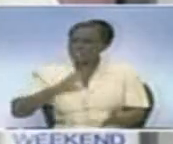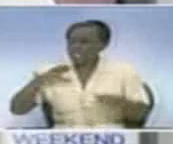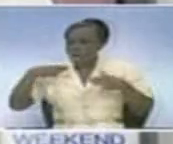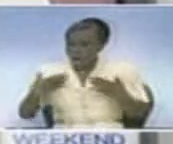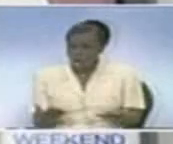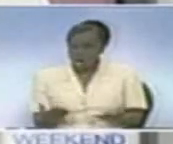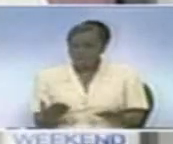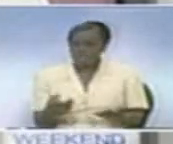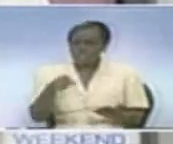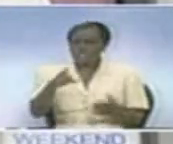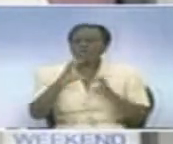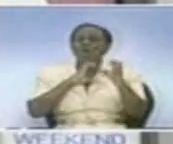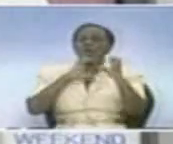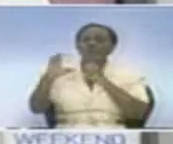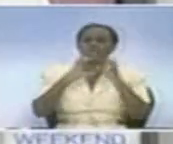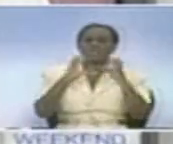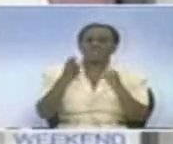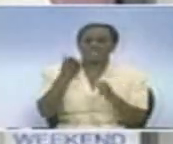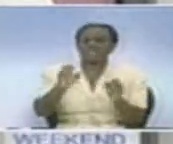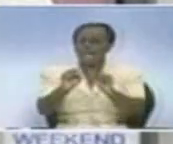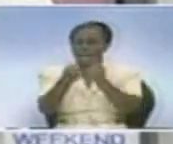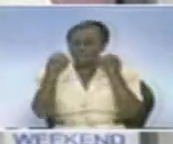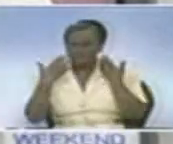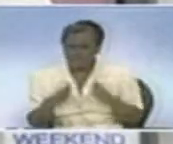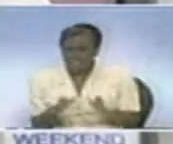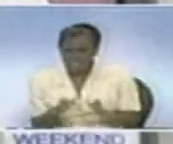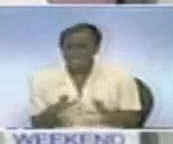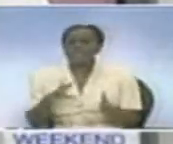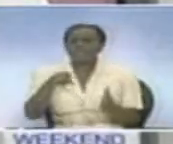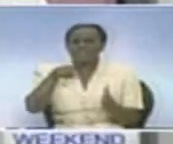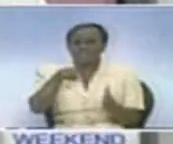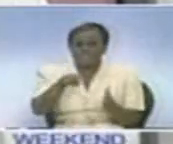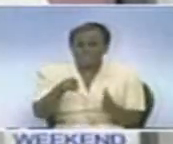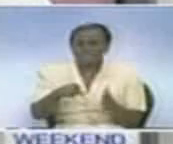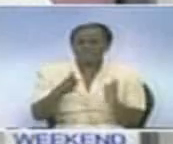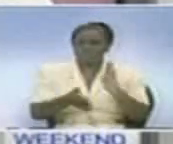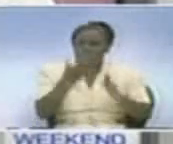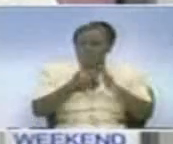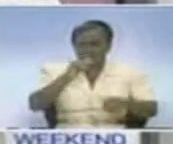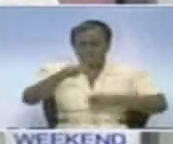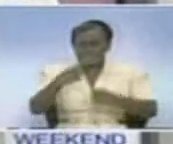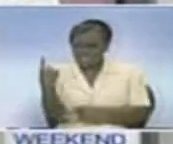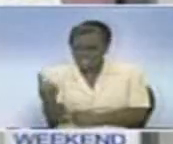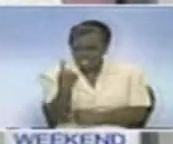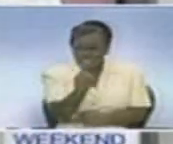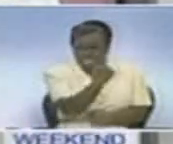or it was a communication that this is happening and it needed quick action. Because each of the